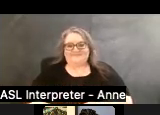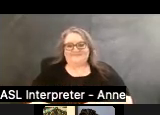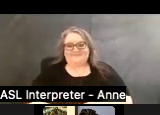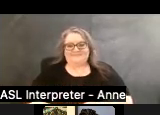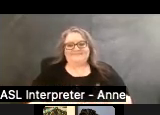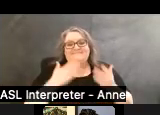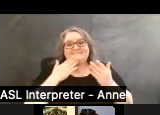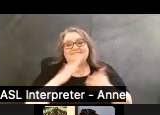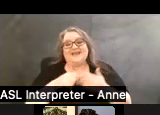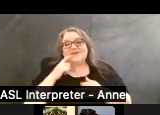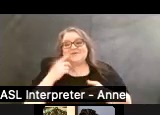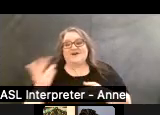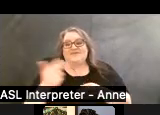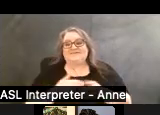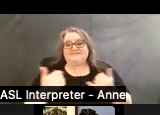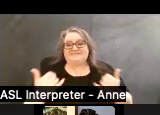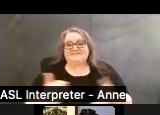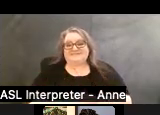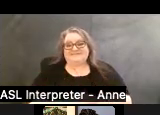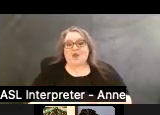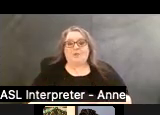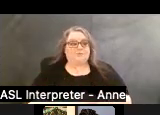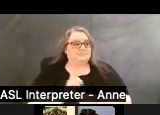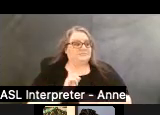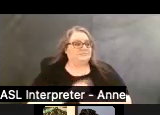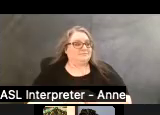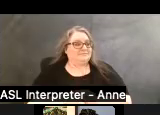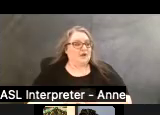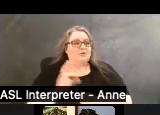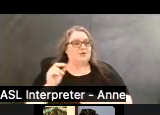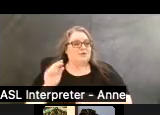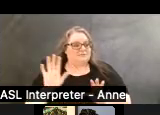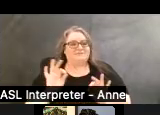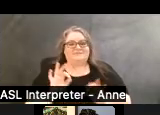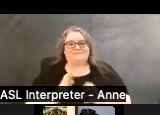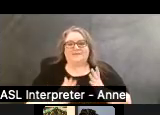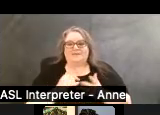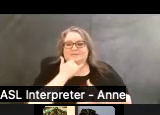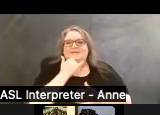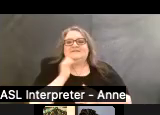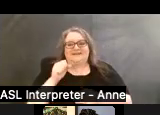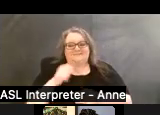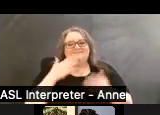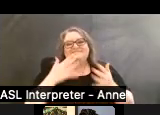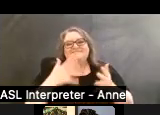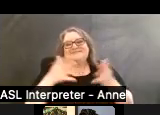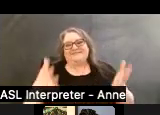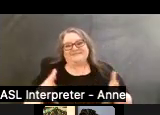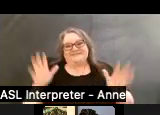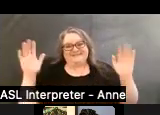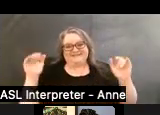Thank you all so much for being here. Oh, okay. Maybe that was an accident. Yeah. Thank you all so much.